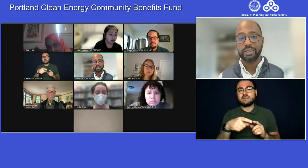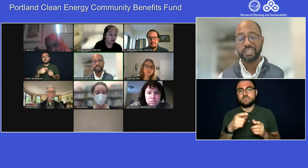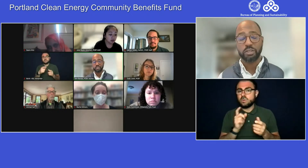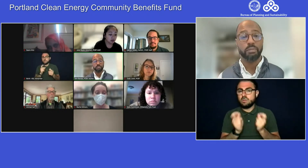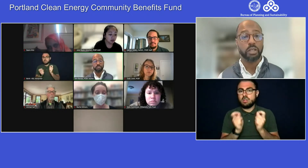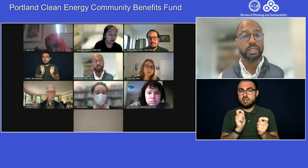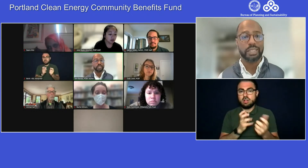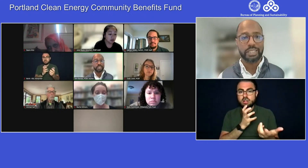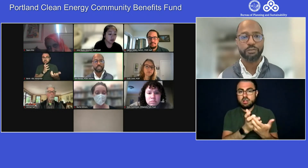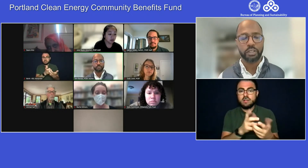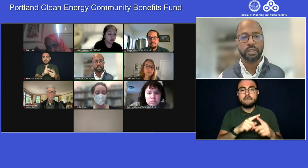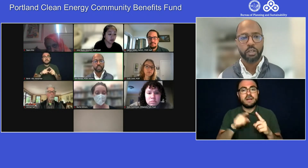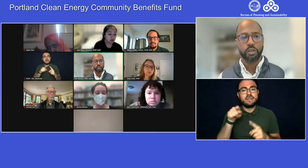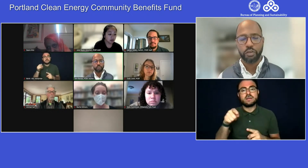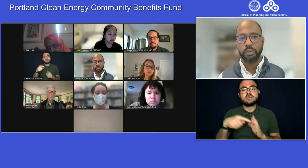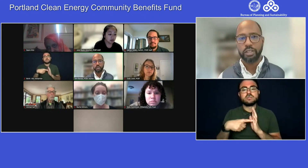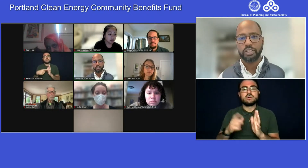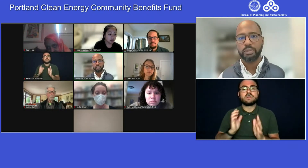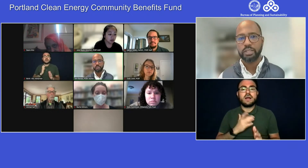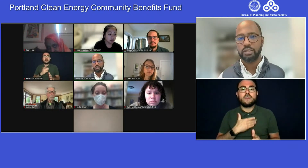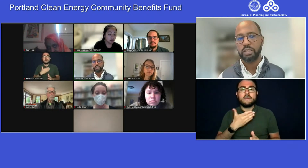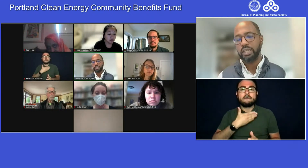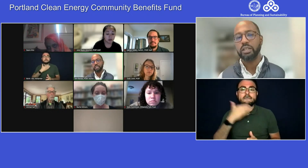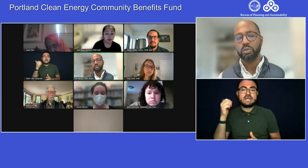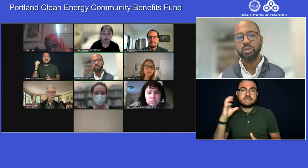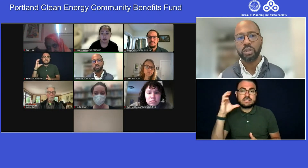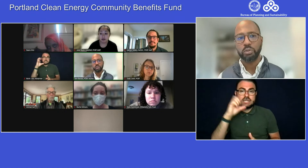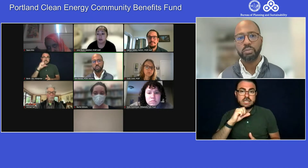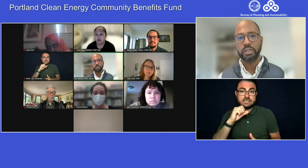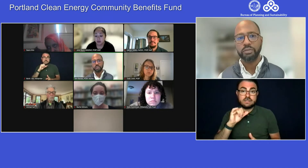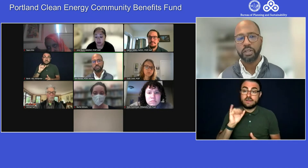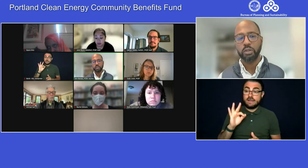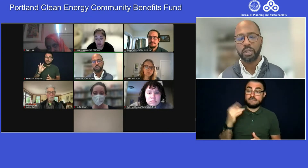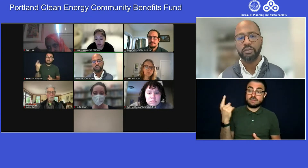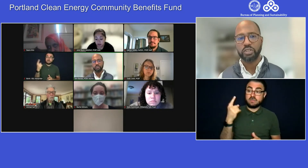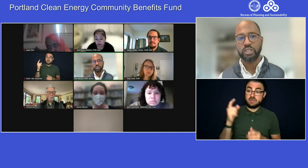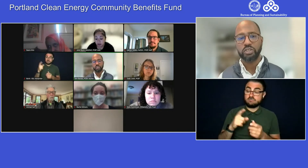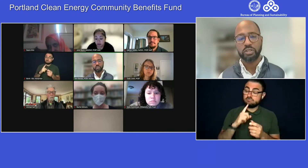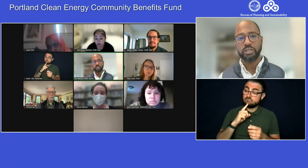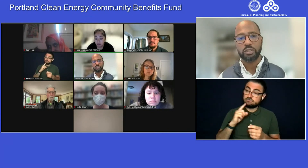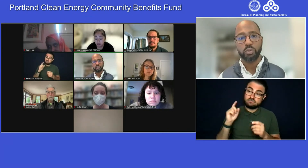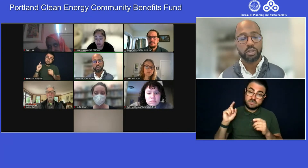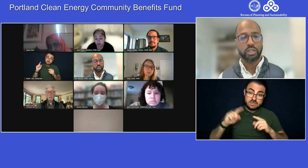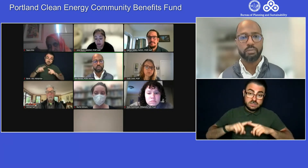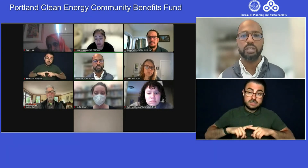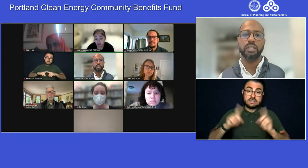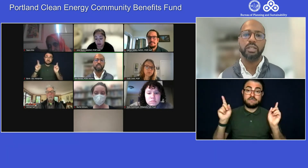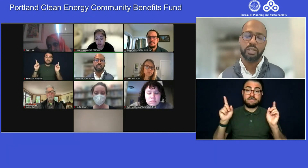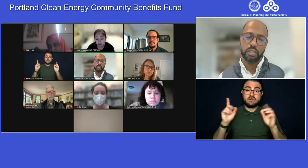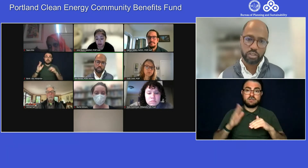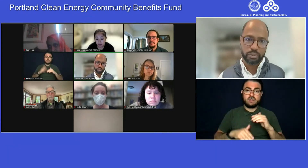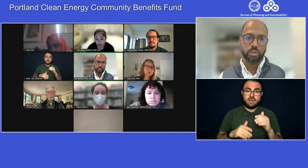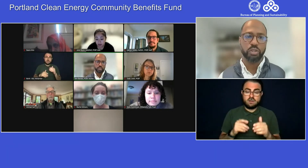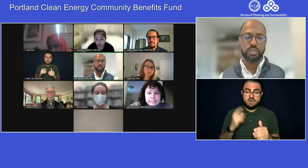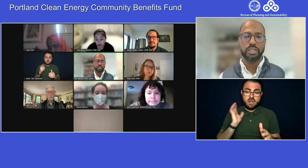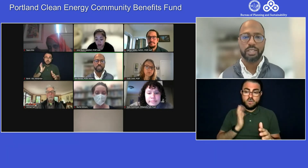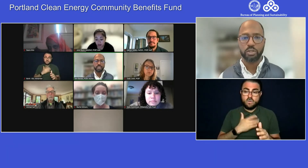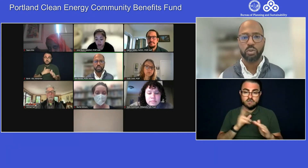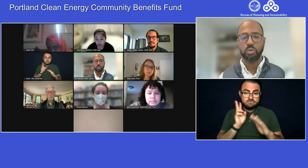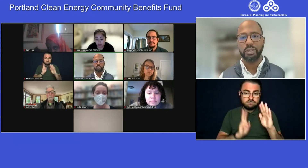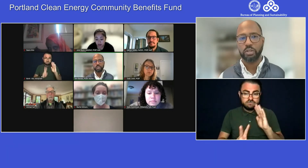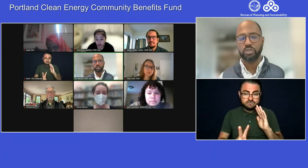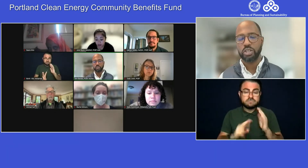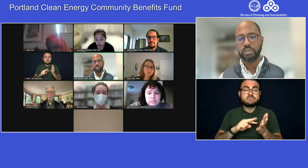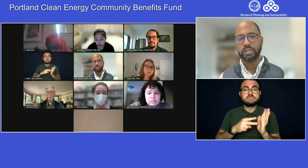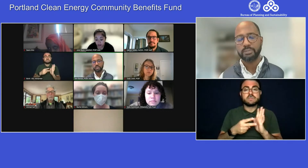and to the extent that things are markedly different from our estimates here today, it would be follow-up conversations to see with the committee and ultimately with